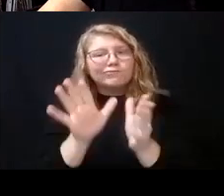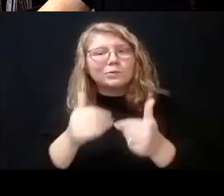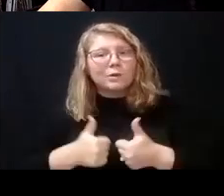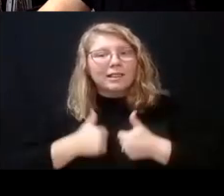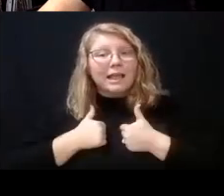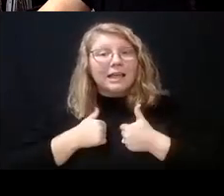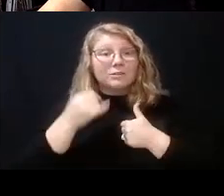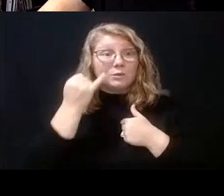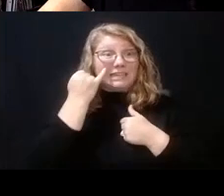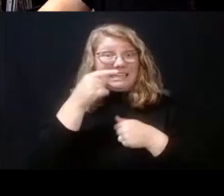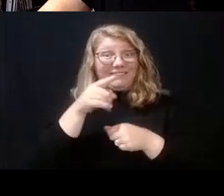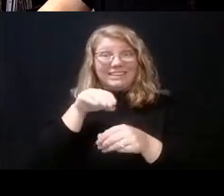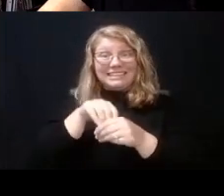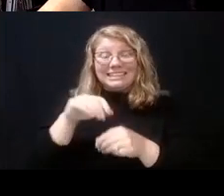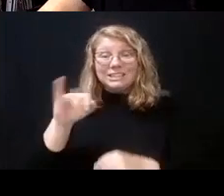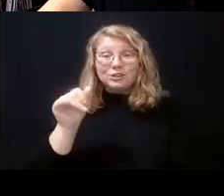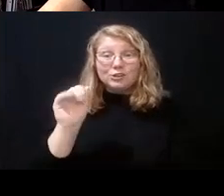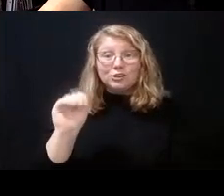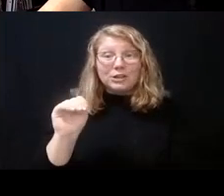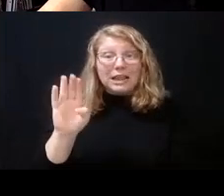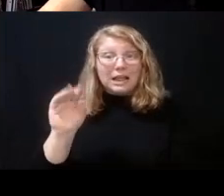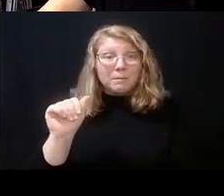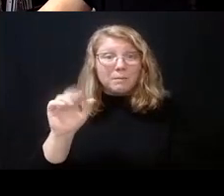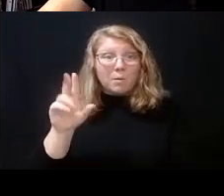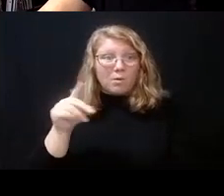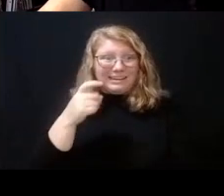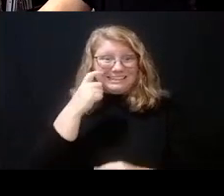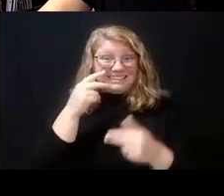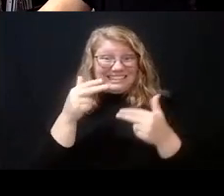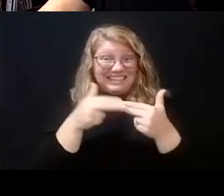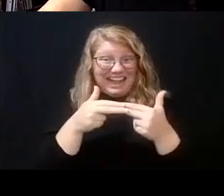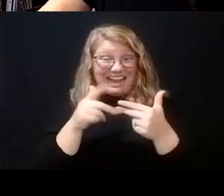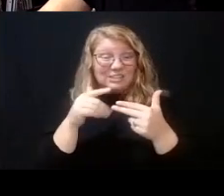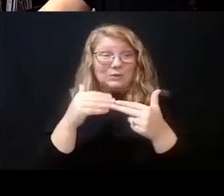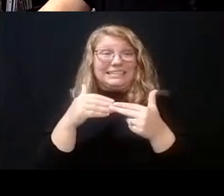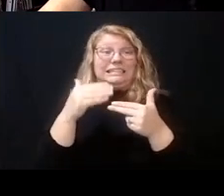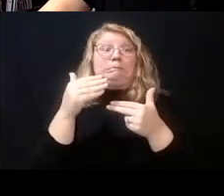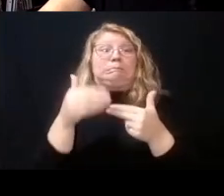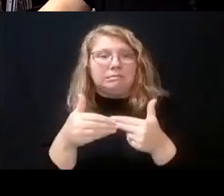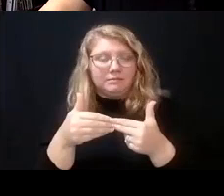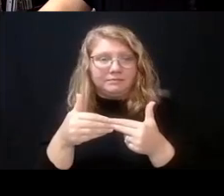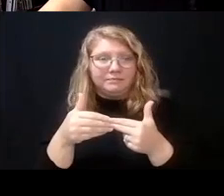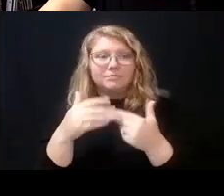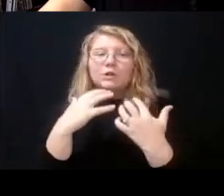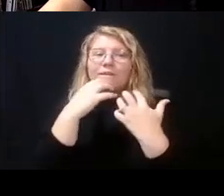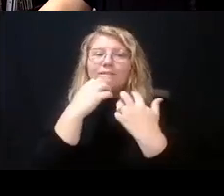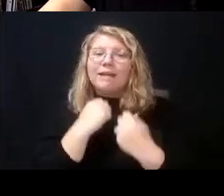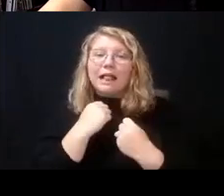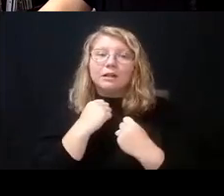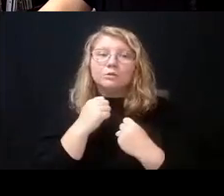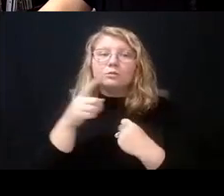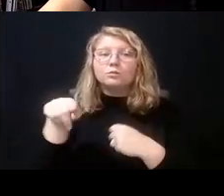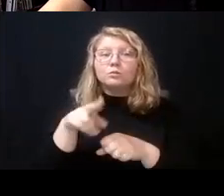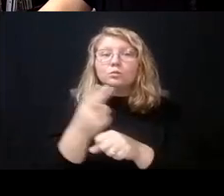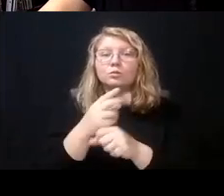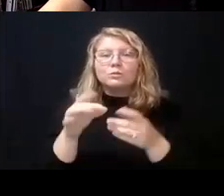the Jamboard, we were on this slide, and then we're going just to fast forward to this one. And then if folks want to